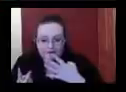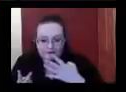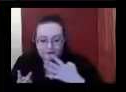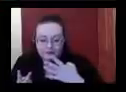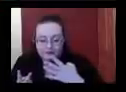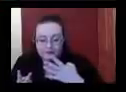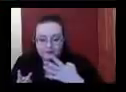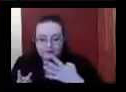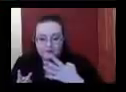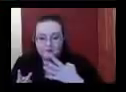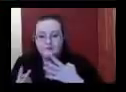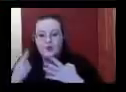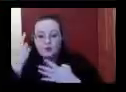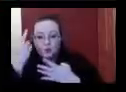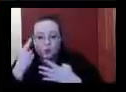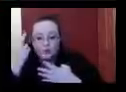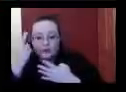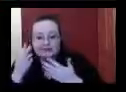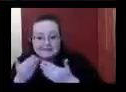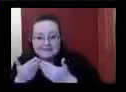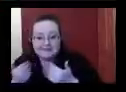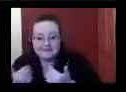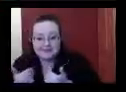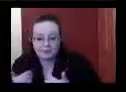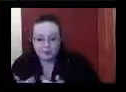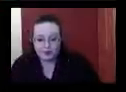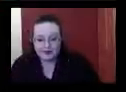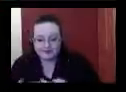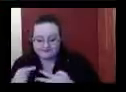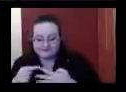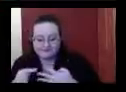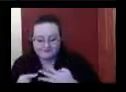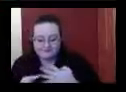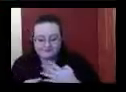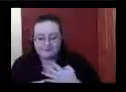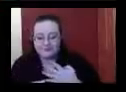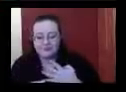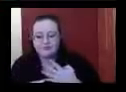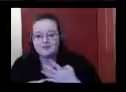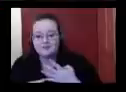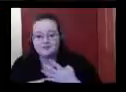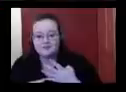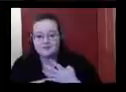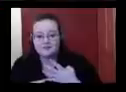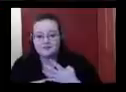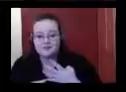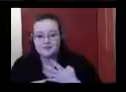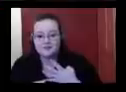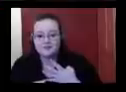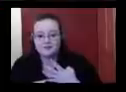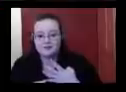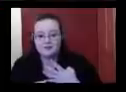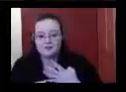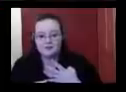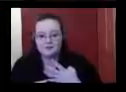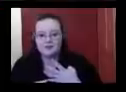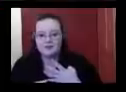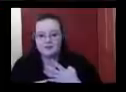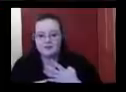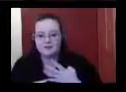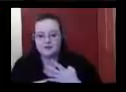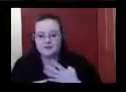behind breaking up the lunches into 4 periods is to have a better ability